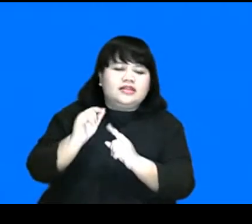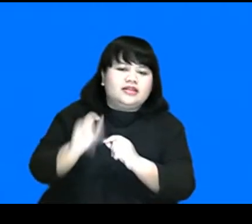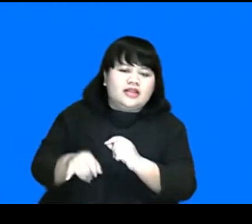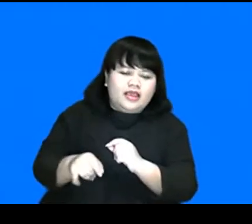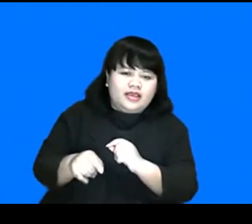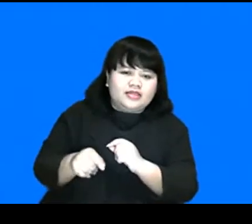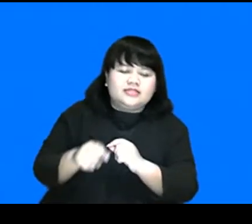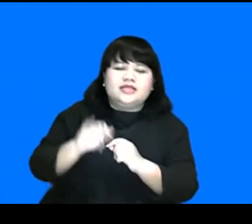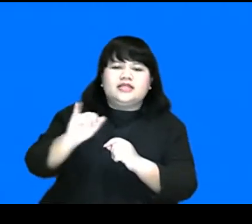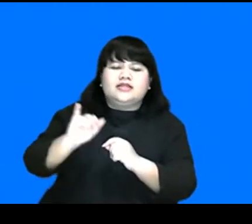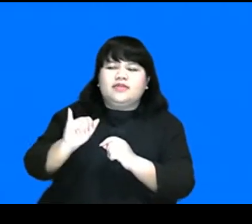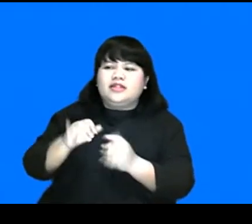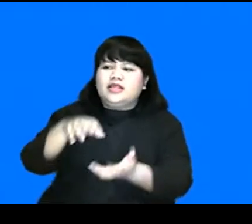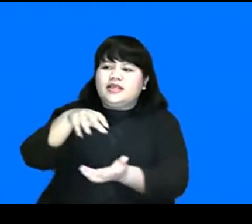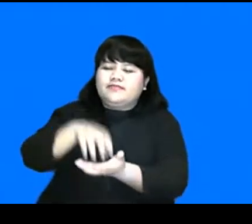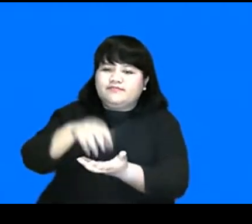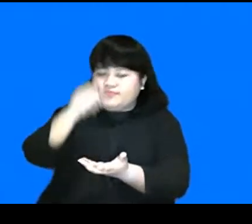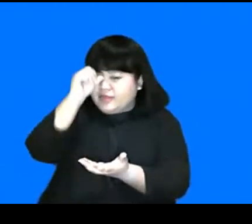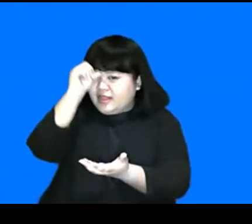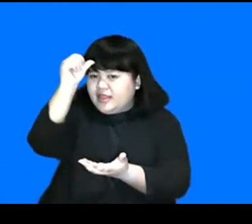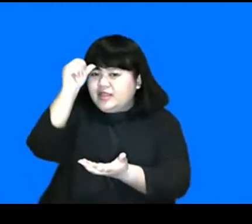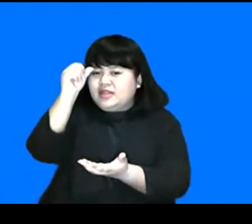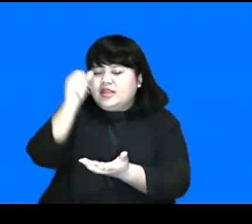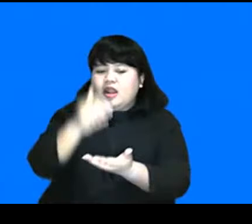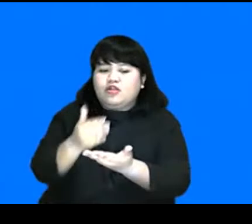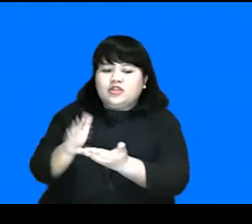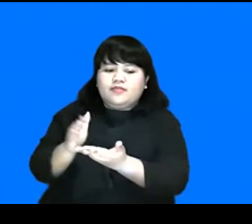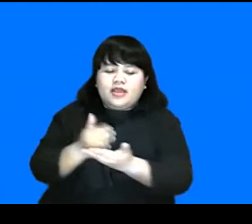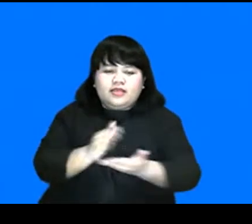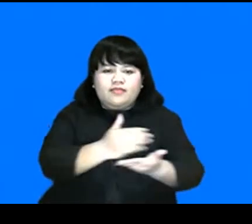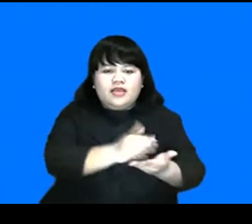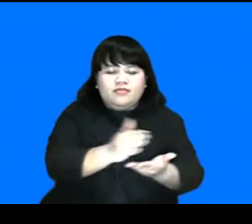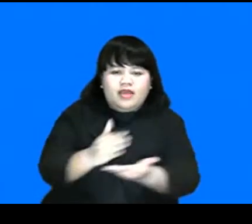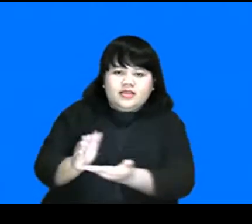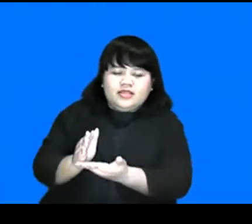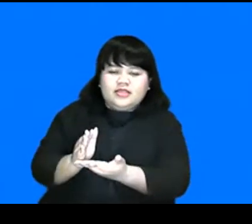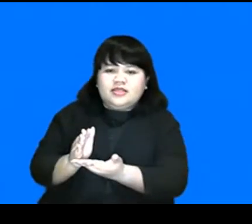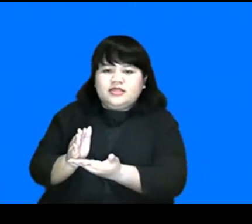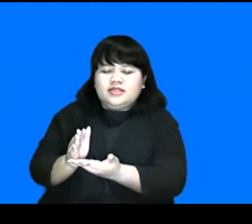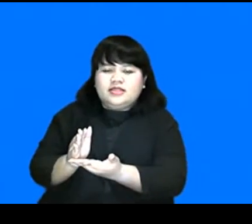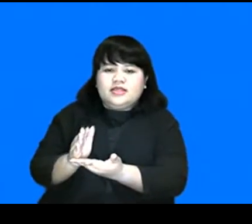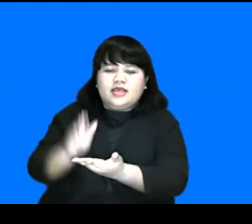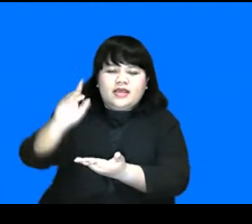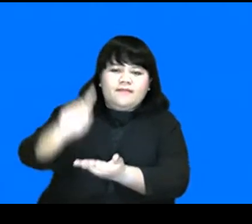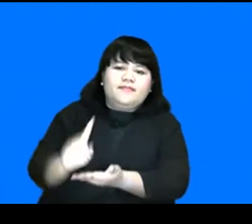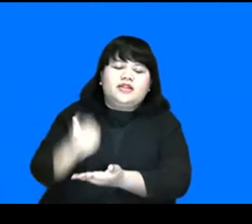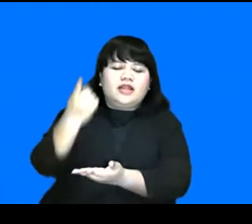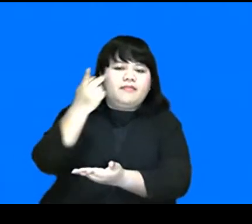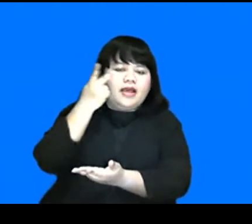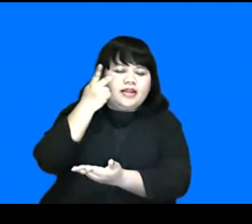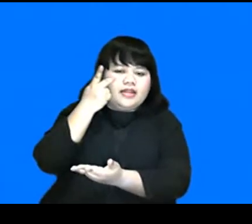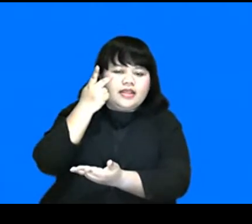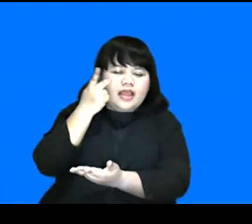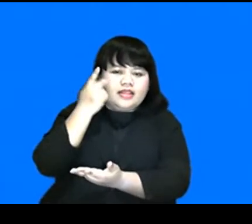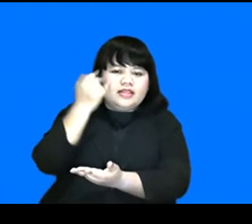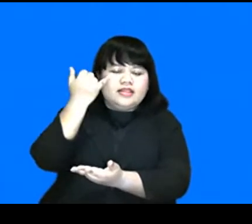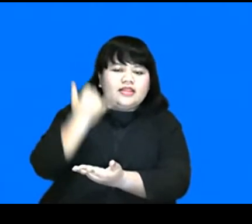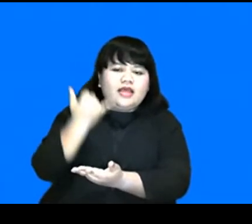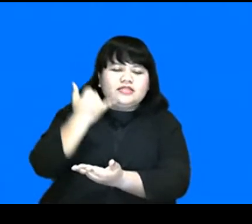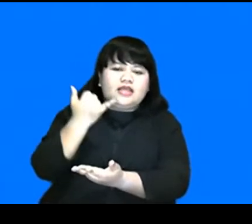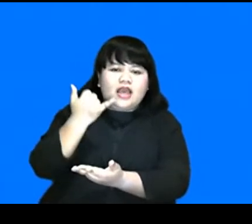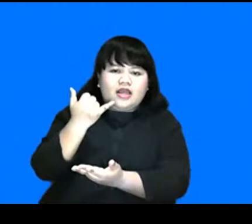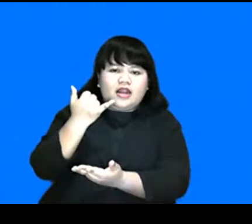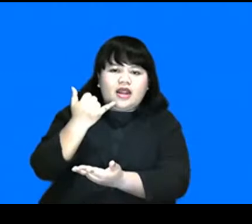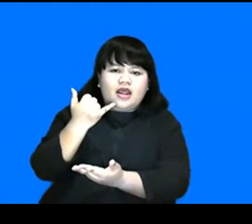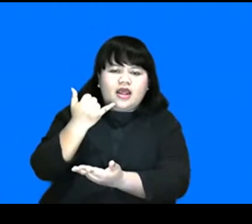with others. First time it was raised for war, but now it's raised on every, you know, single occasion. And union